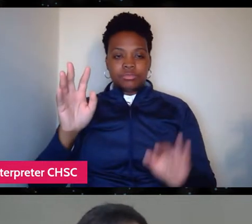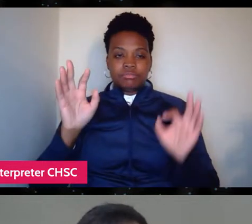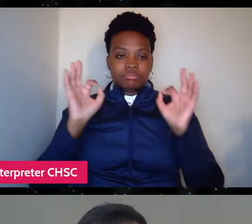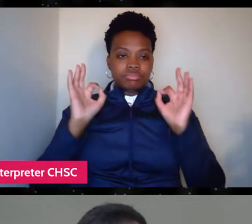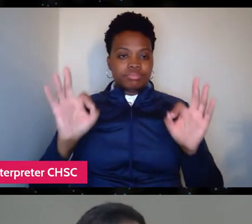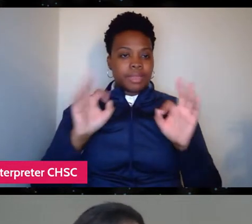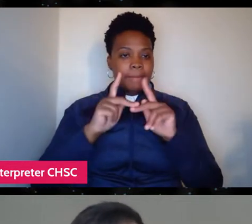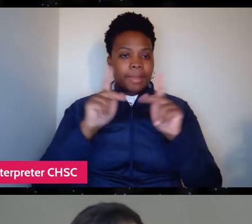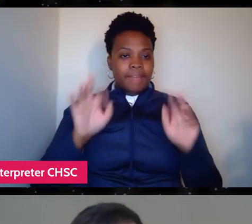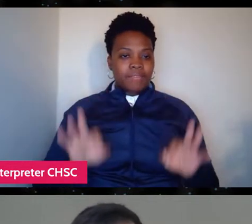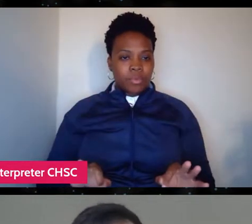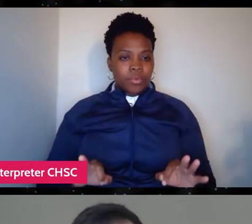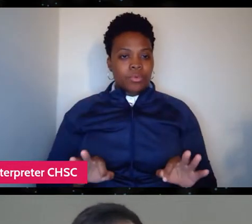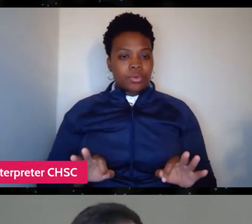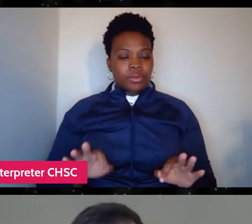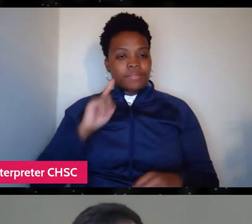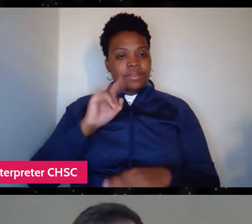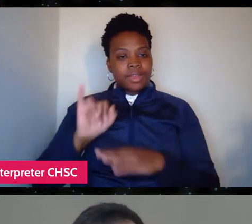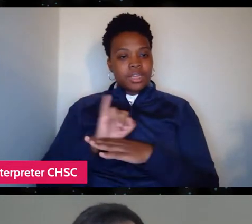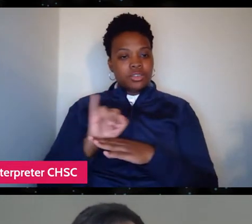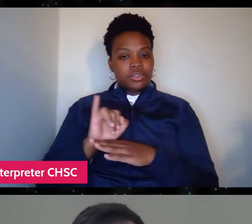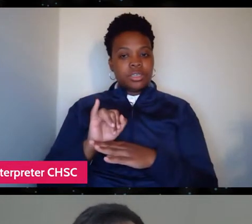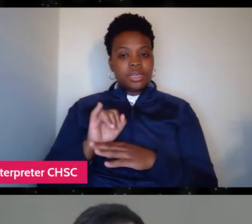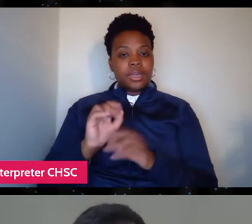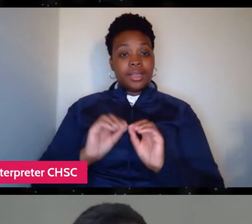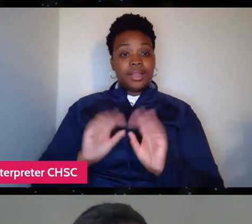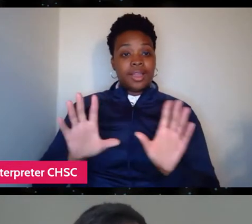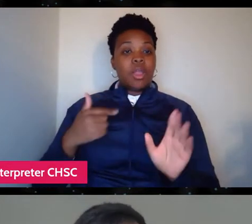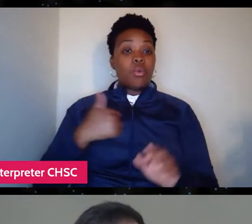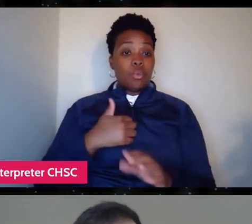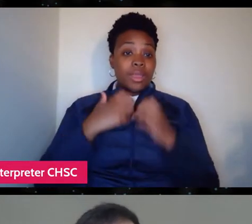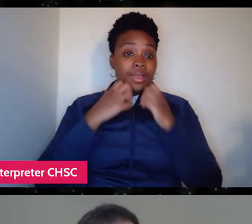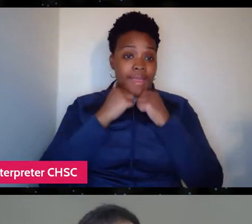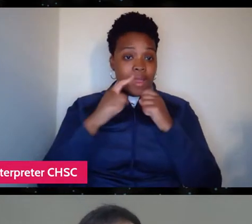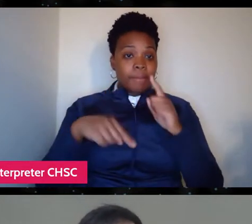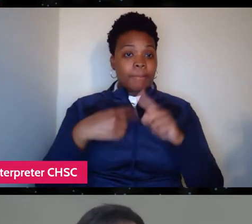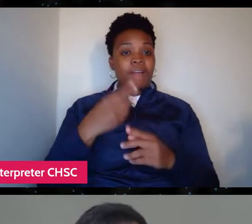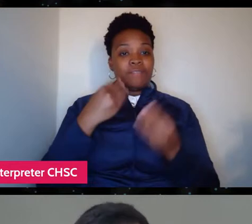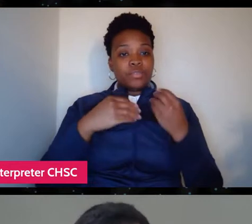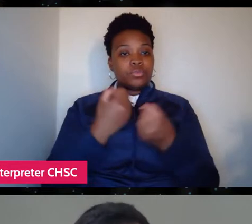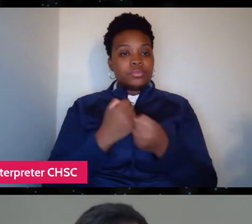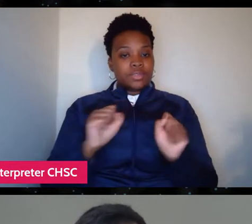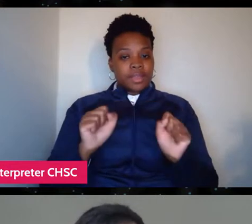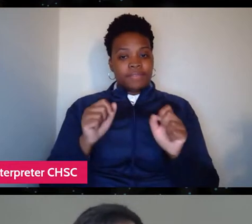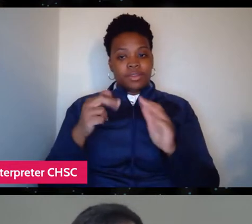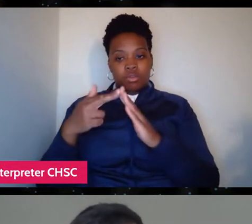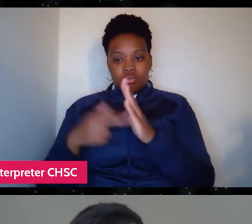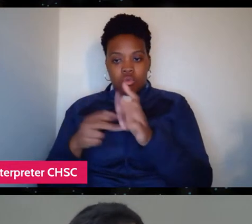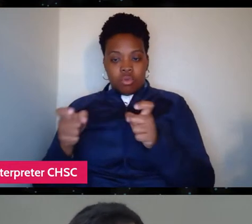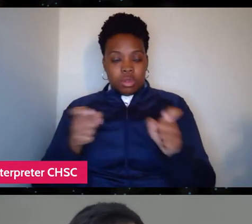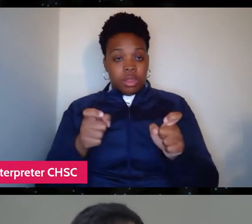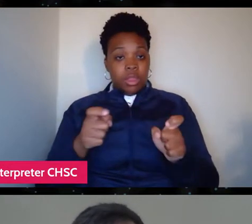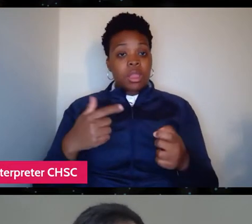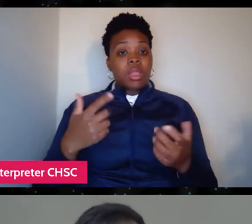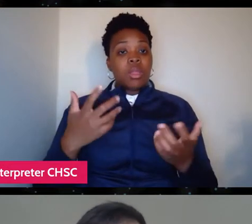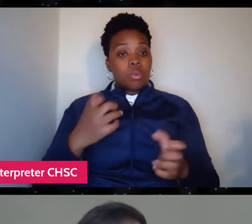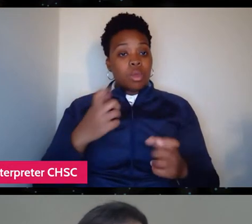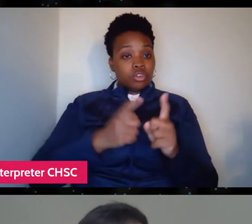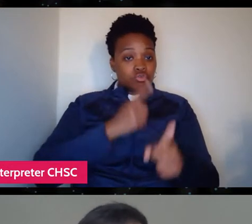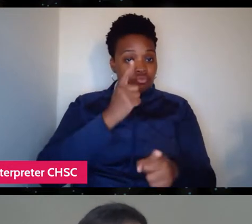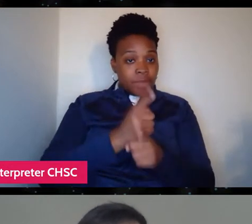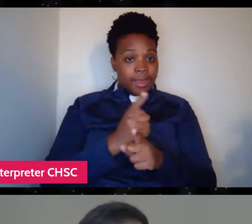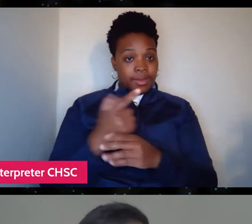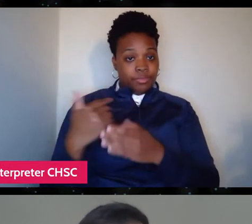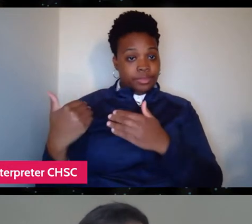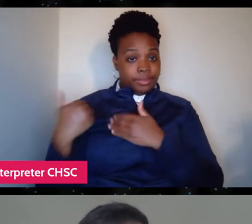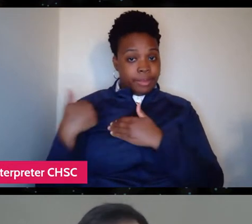to really make it clear that we care about food safety and regulation. We want to do this the right way and the responsible way. And we